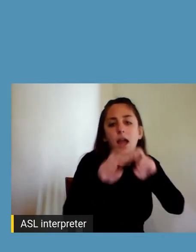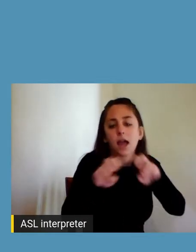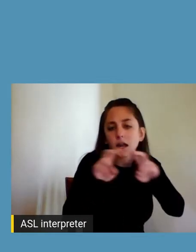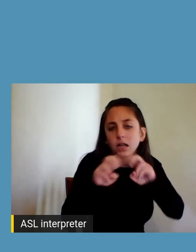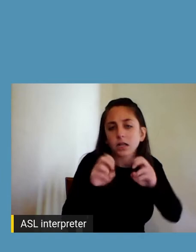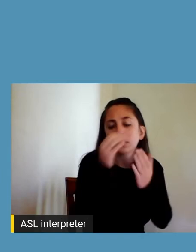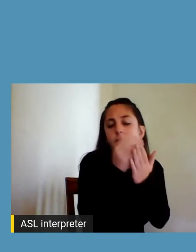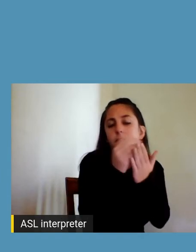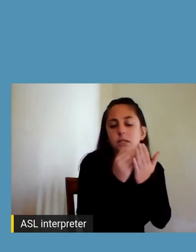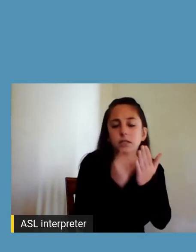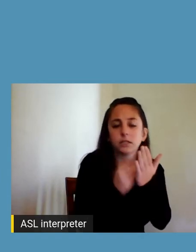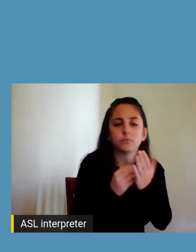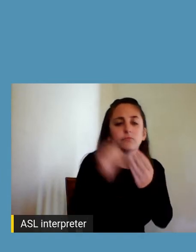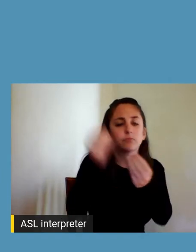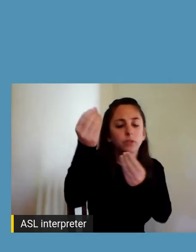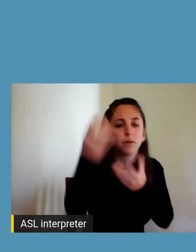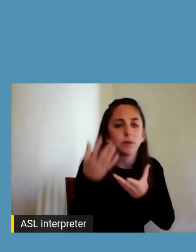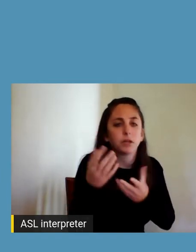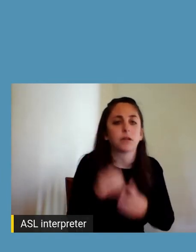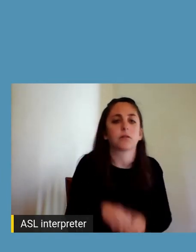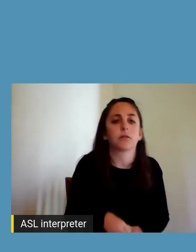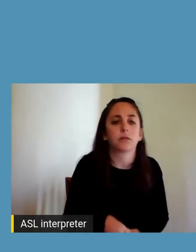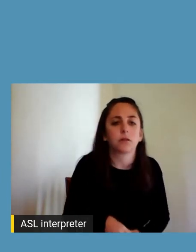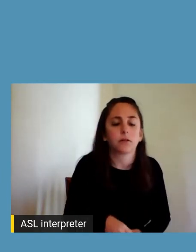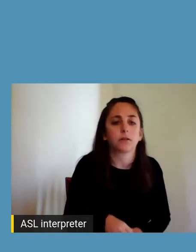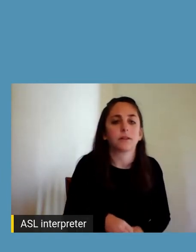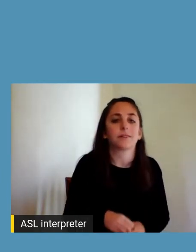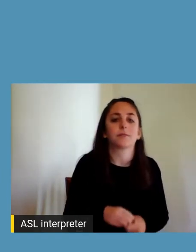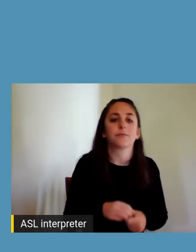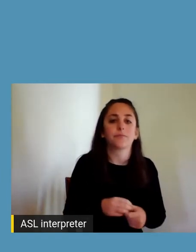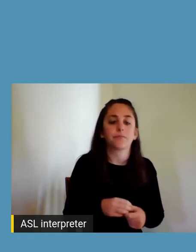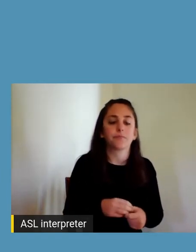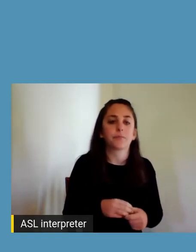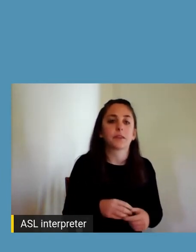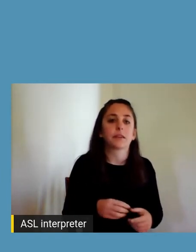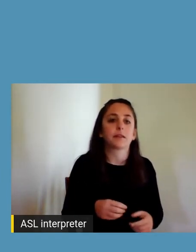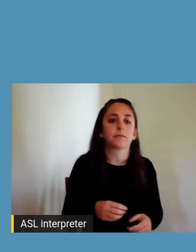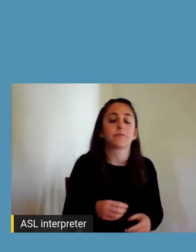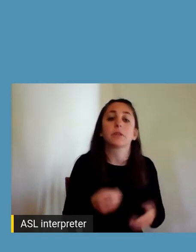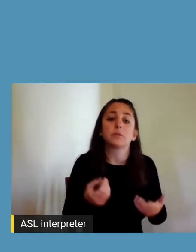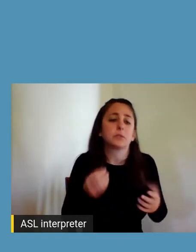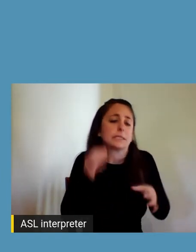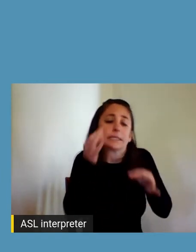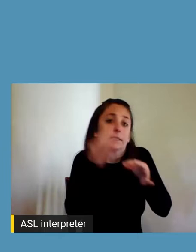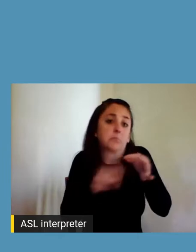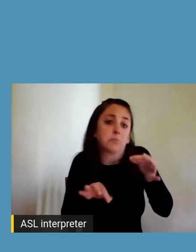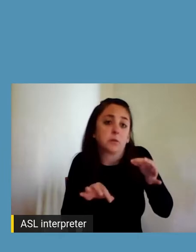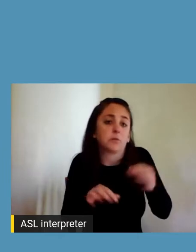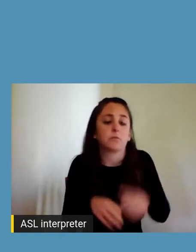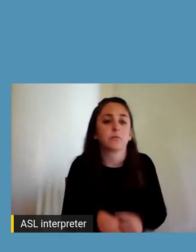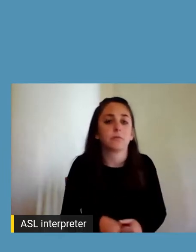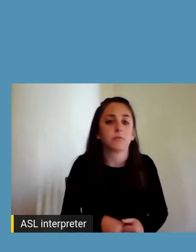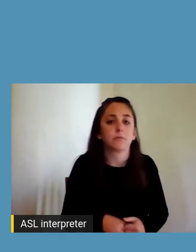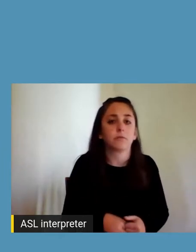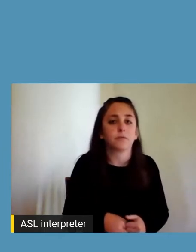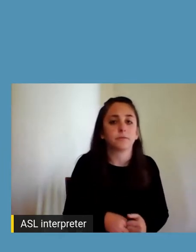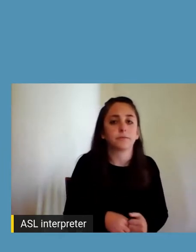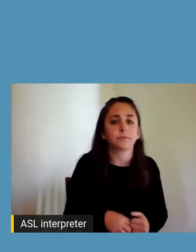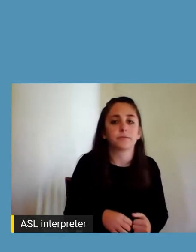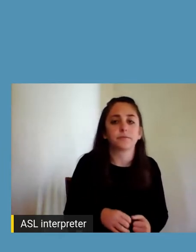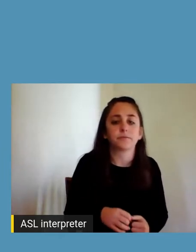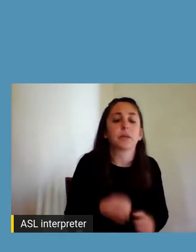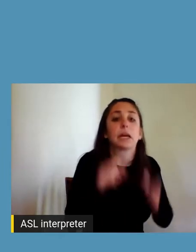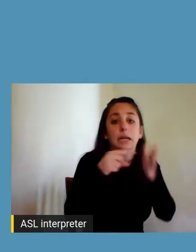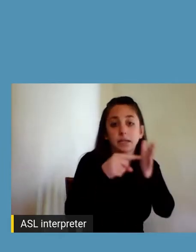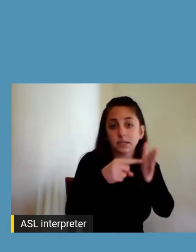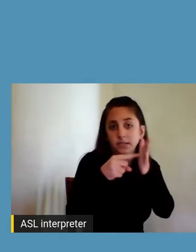me. It stuck with them, and I think they found some humor in that. It was that simple. I have a little example. What